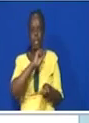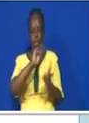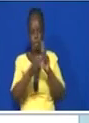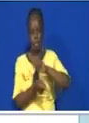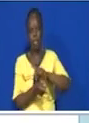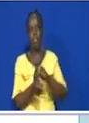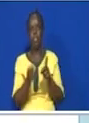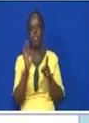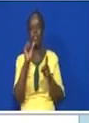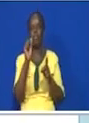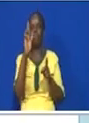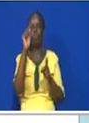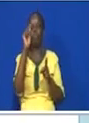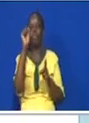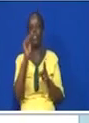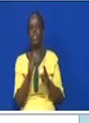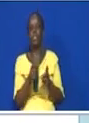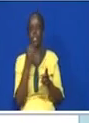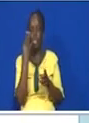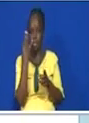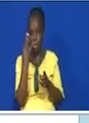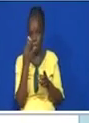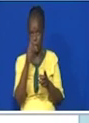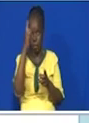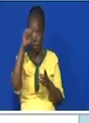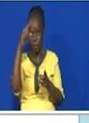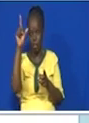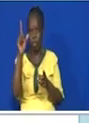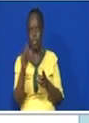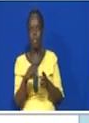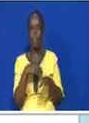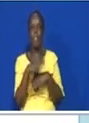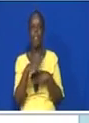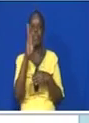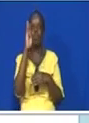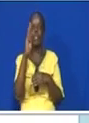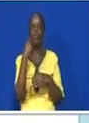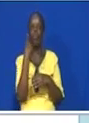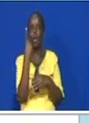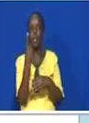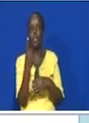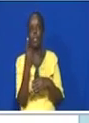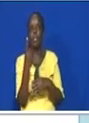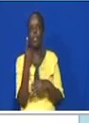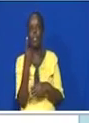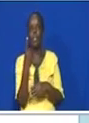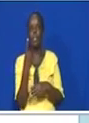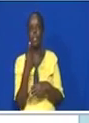reverse fault, and that carries 3 marks. The next question, which is